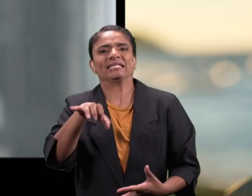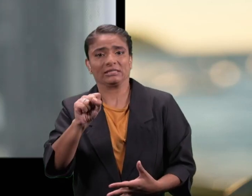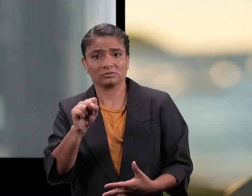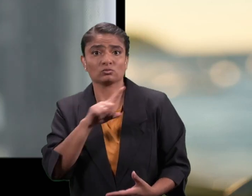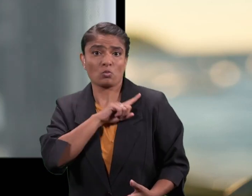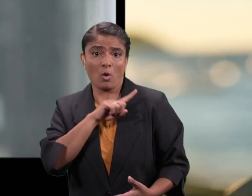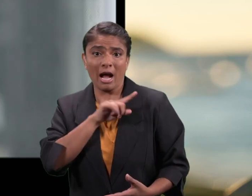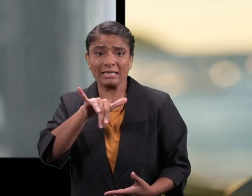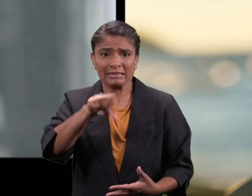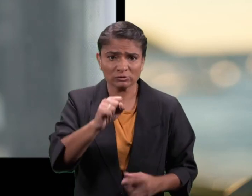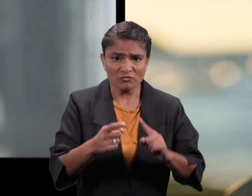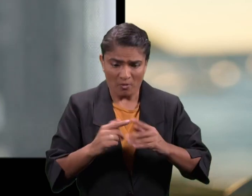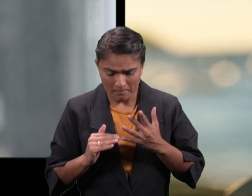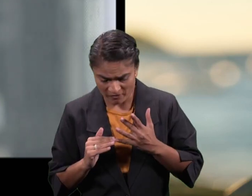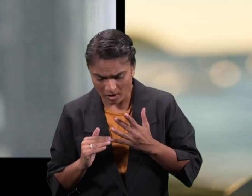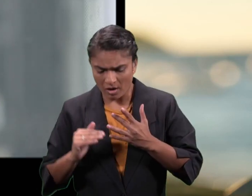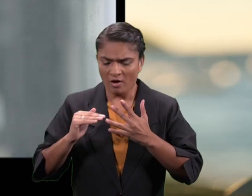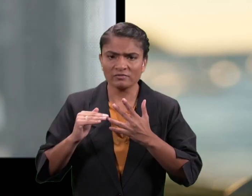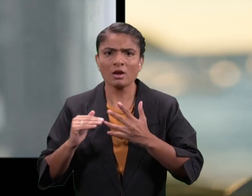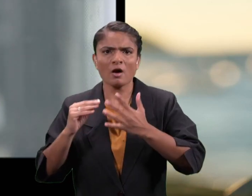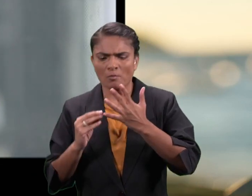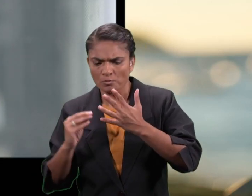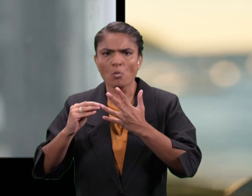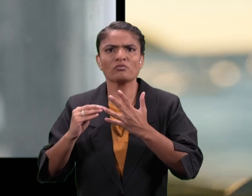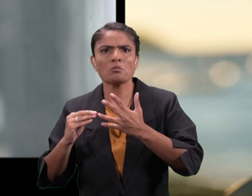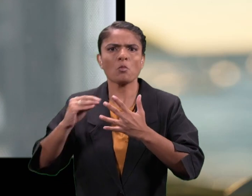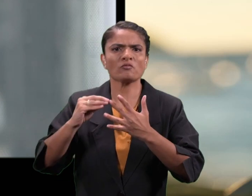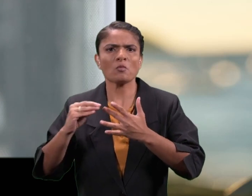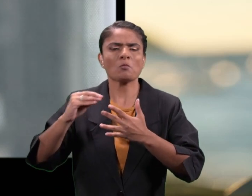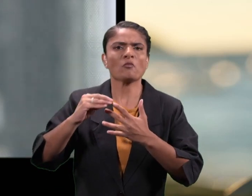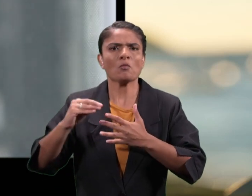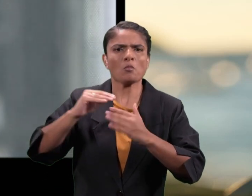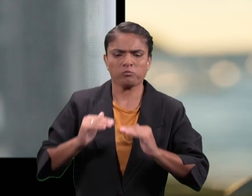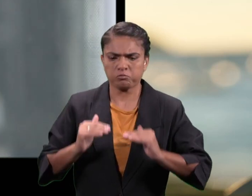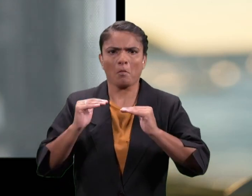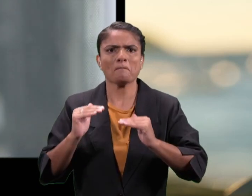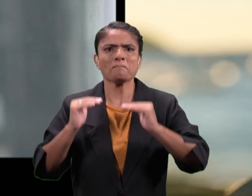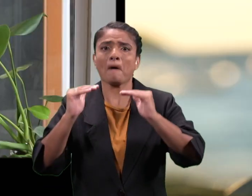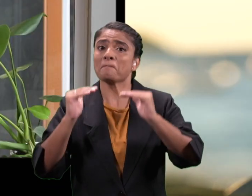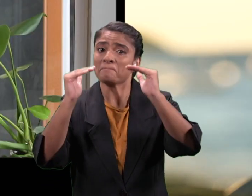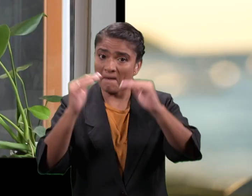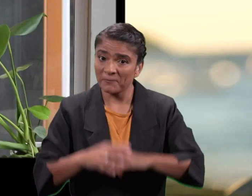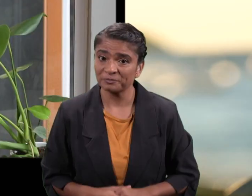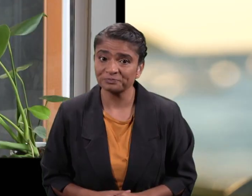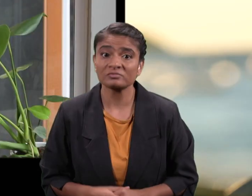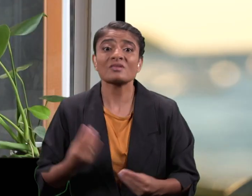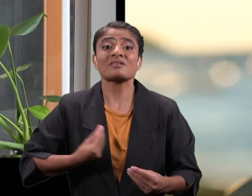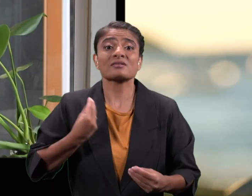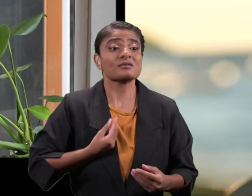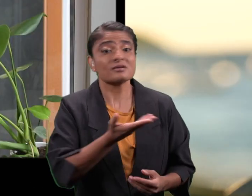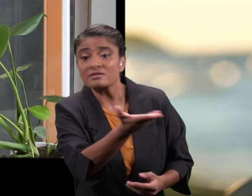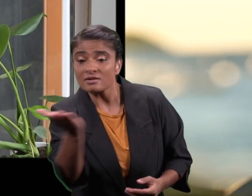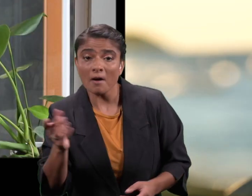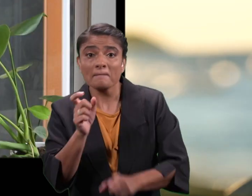yes, because yes took me from another different level to another different level. I would say to